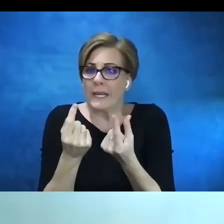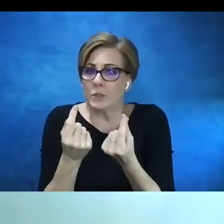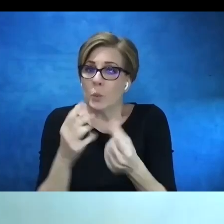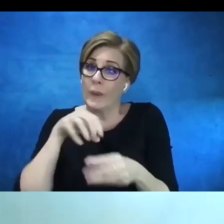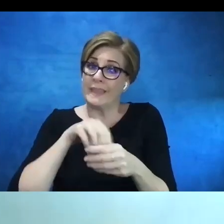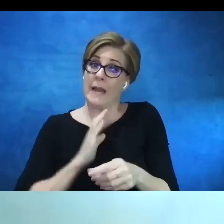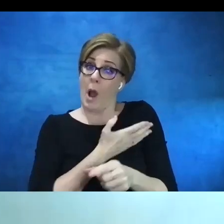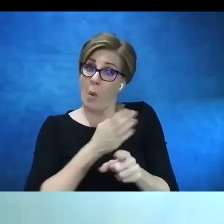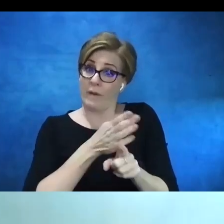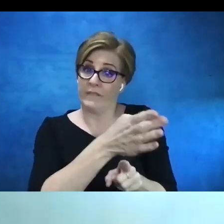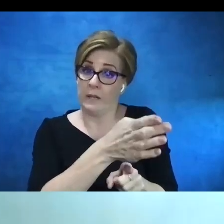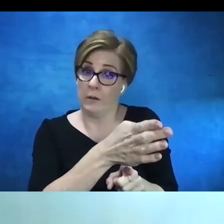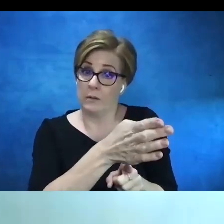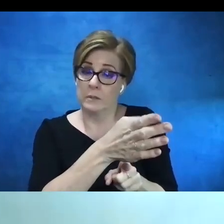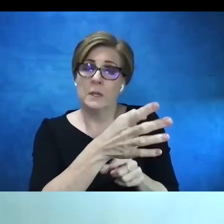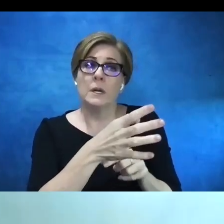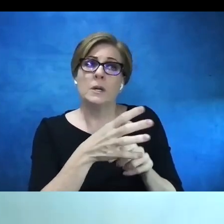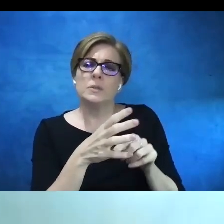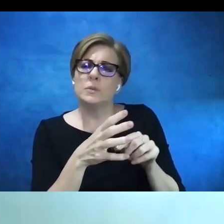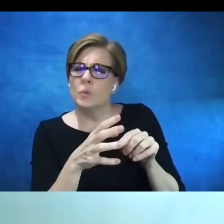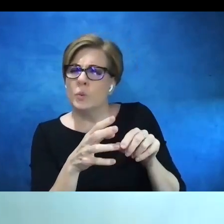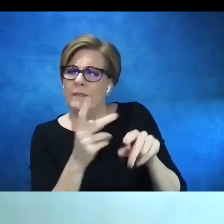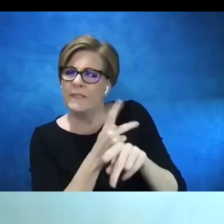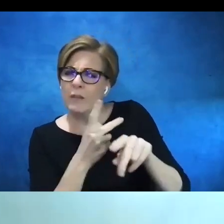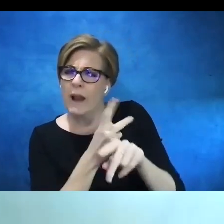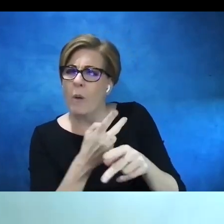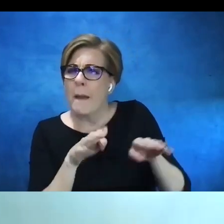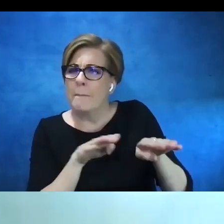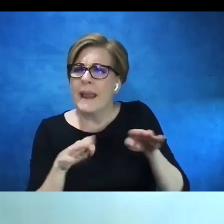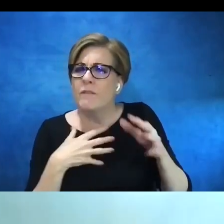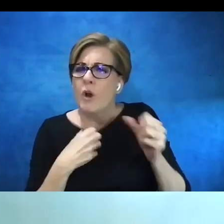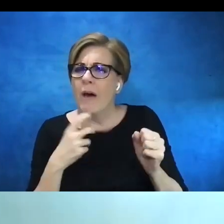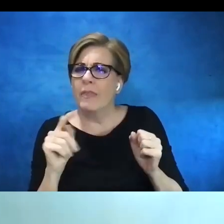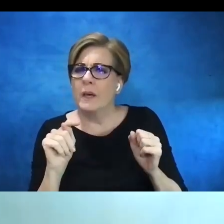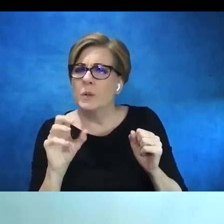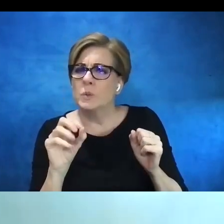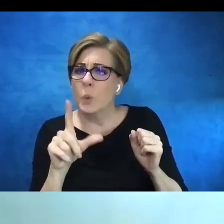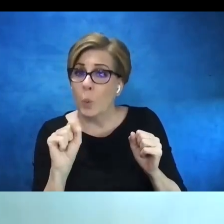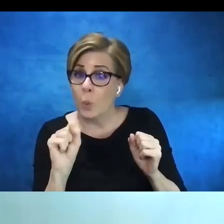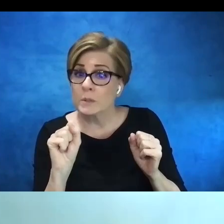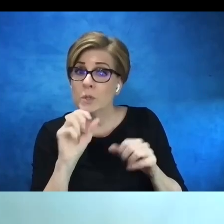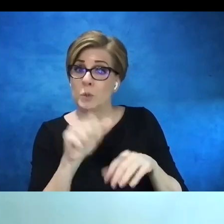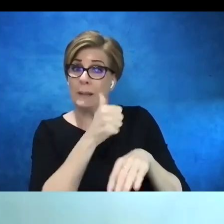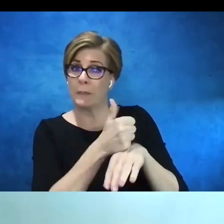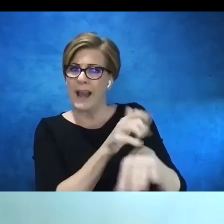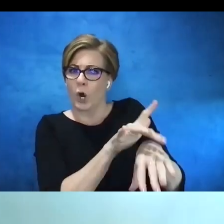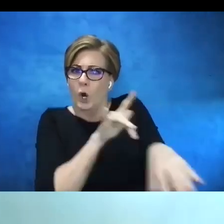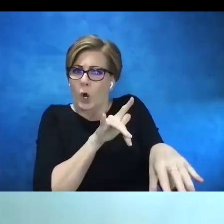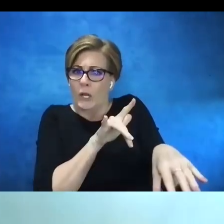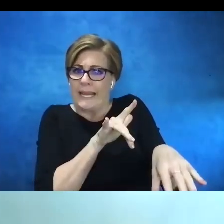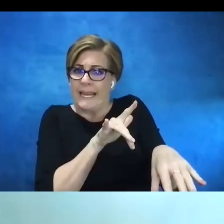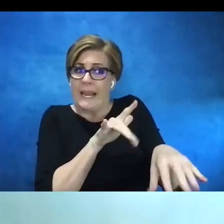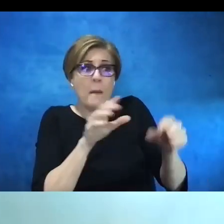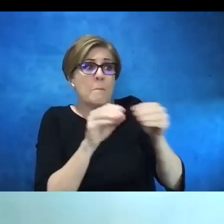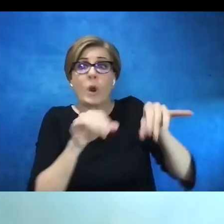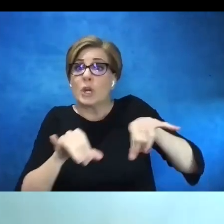think, to really look at some behavioral health tools to implement earlier and more universal